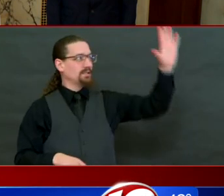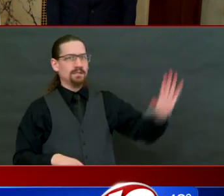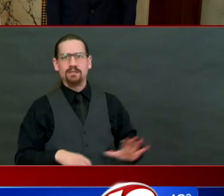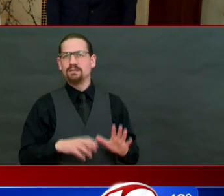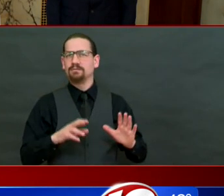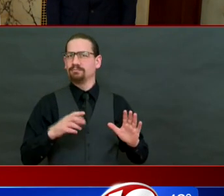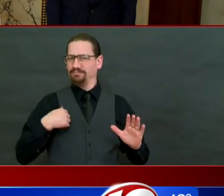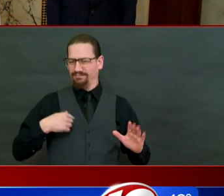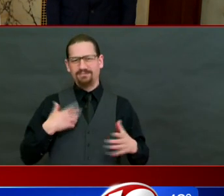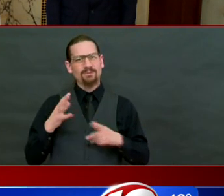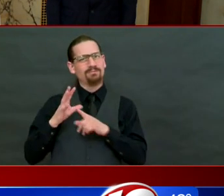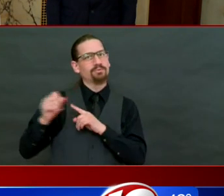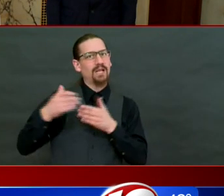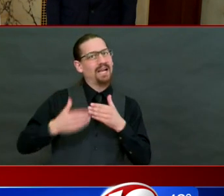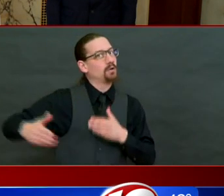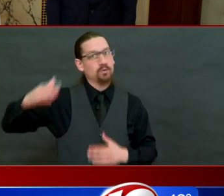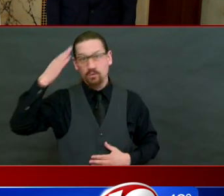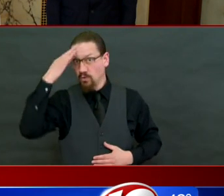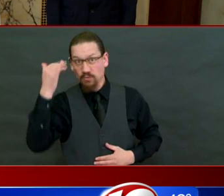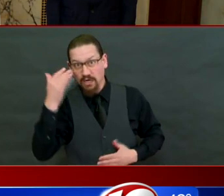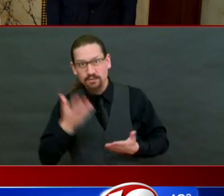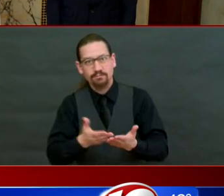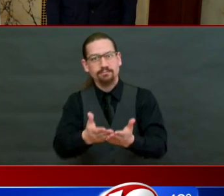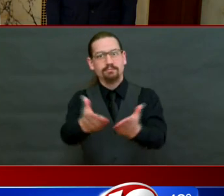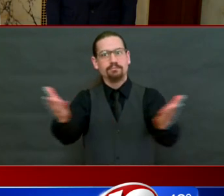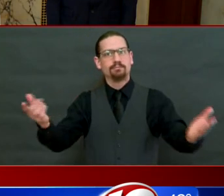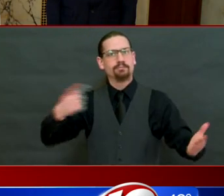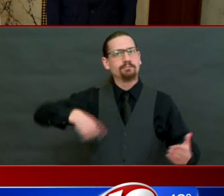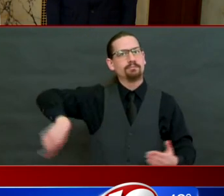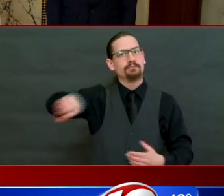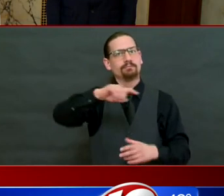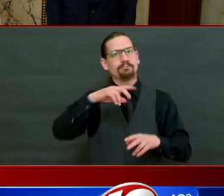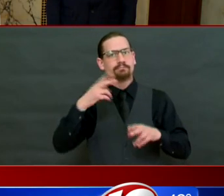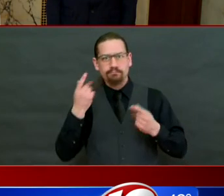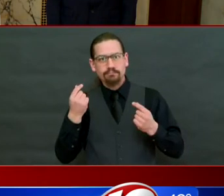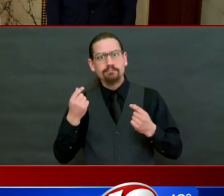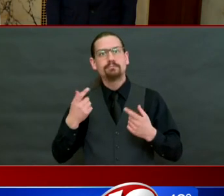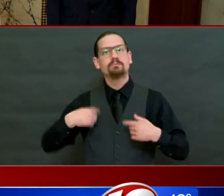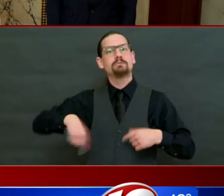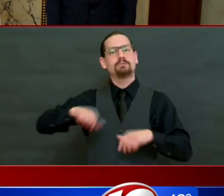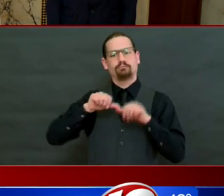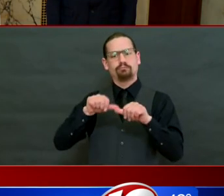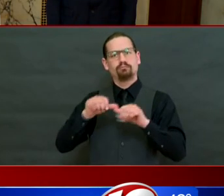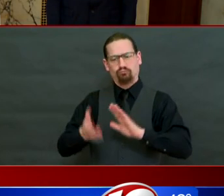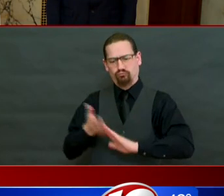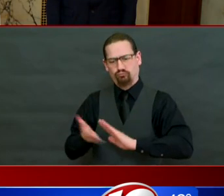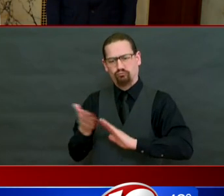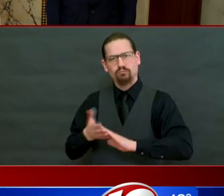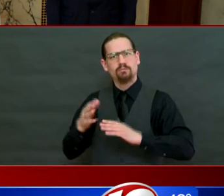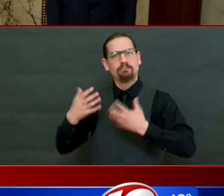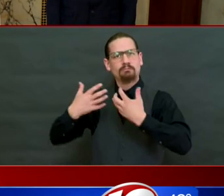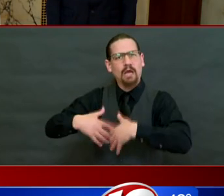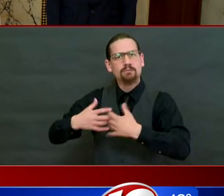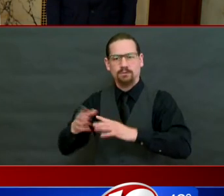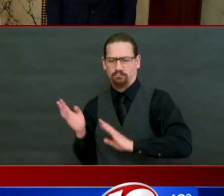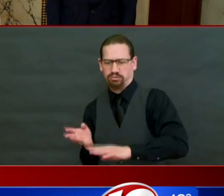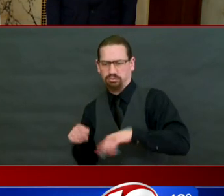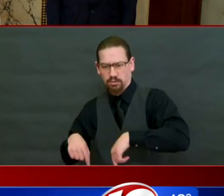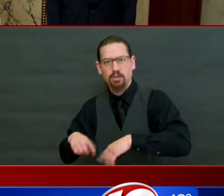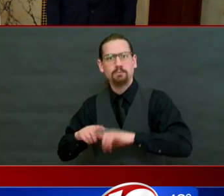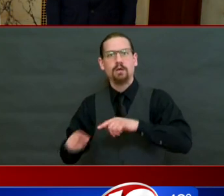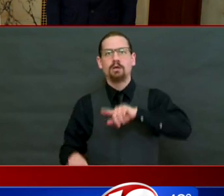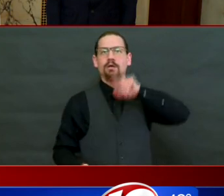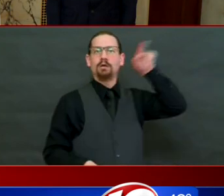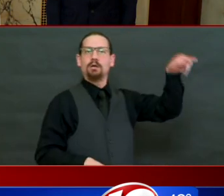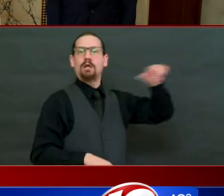a little bit ahead of the game, and construction and manufacturing have continued safely, thank you guys, and they will be